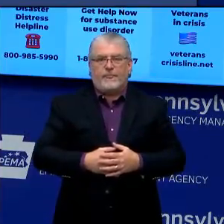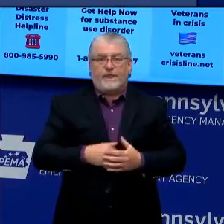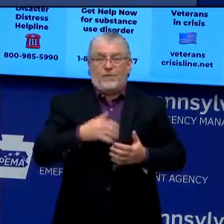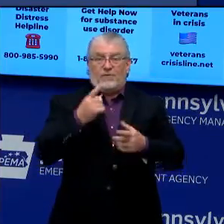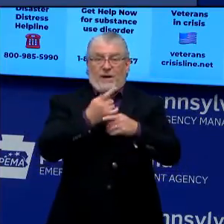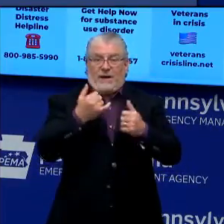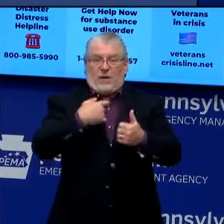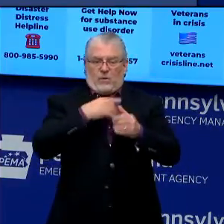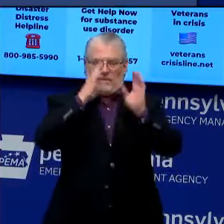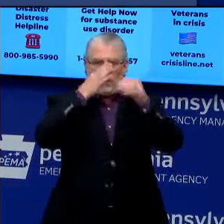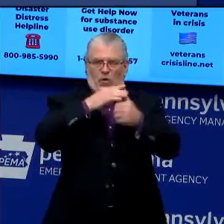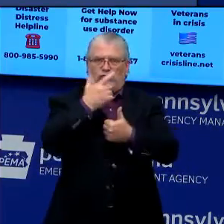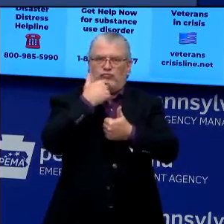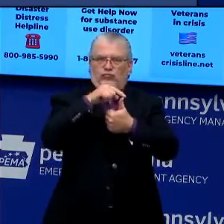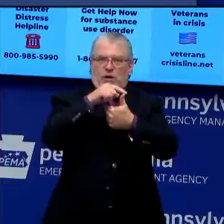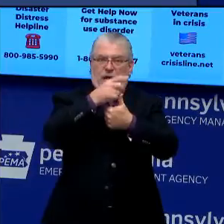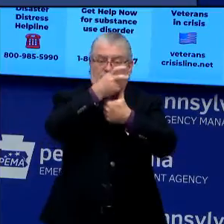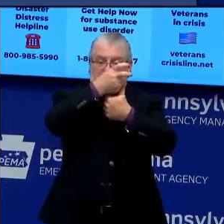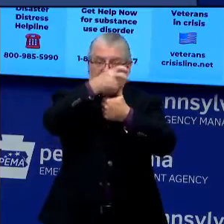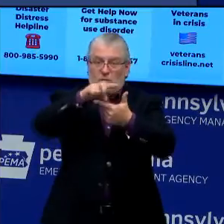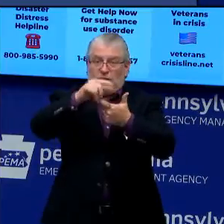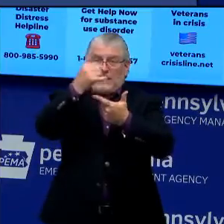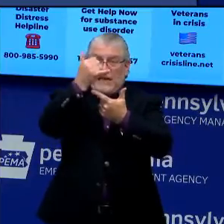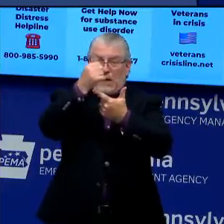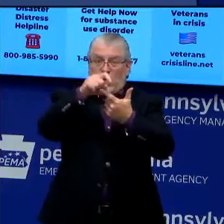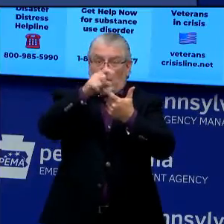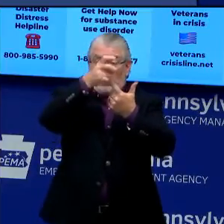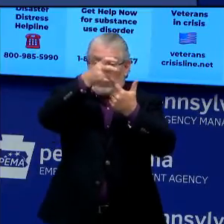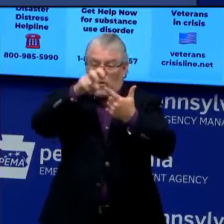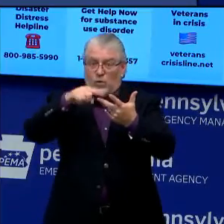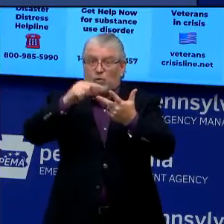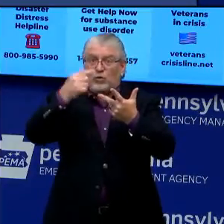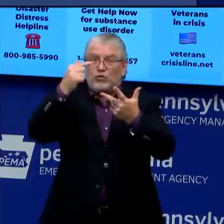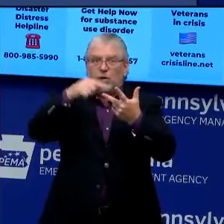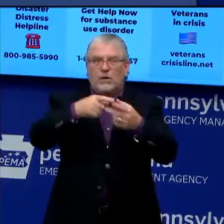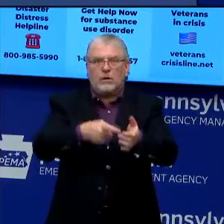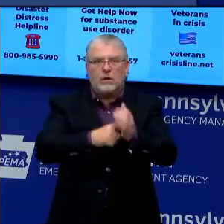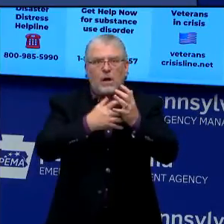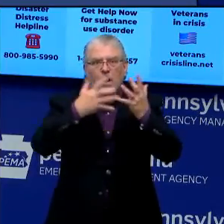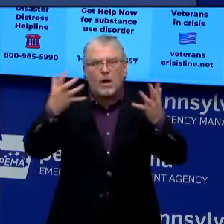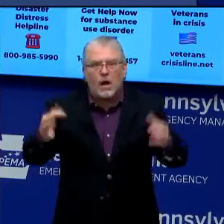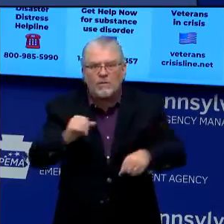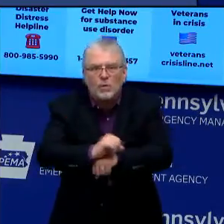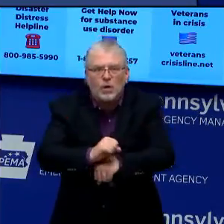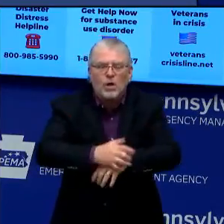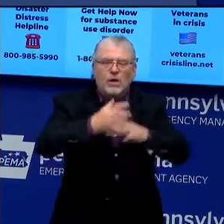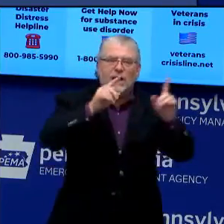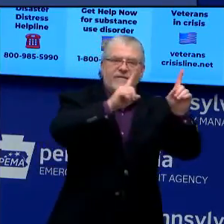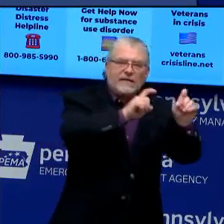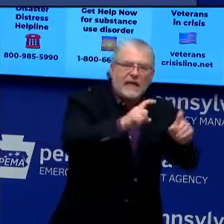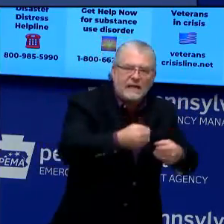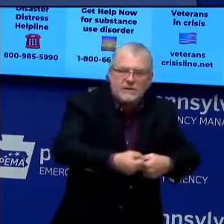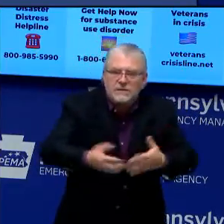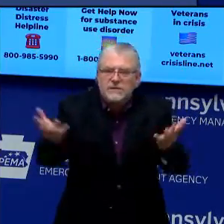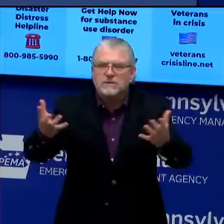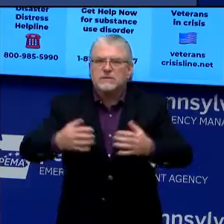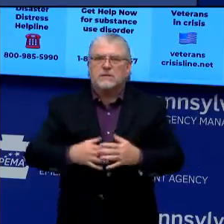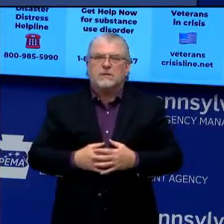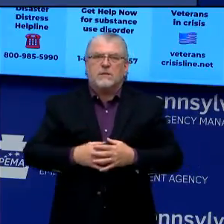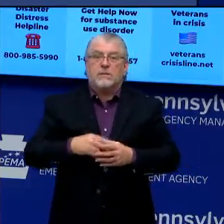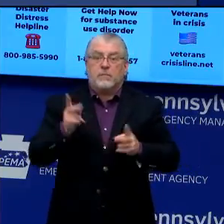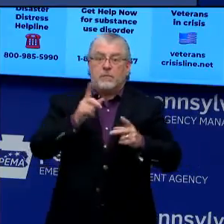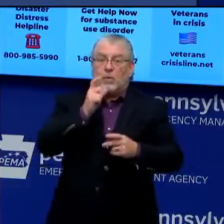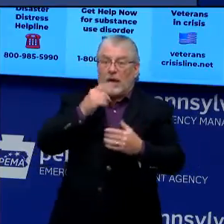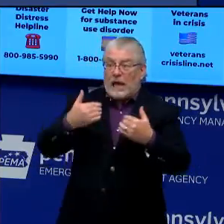a significant amount of effort in terms of making sure that we have the testing available, that we diagnose patients who have